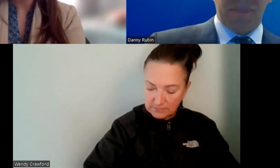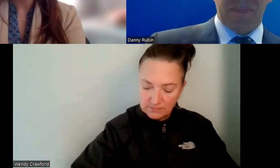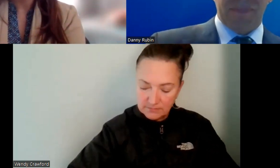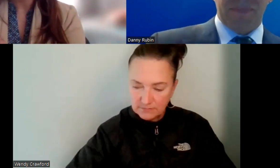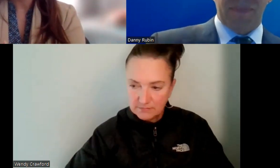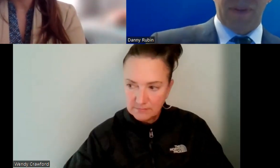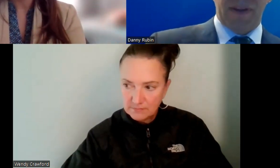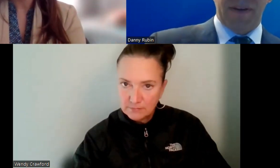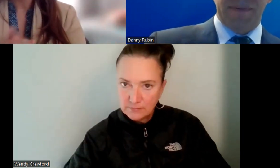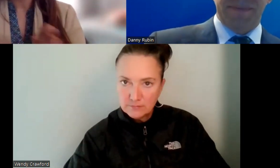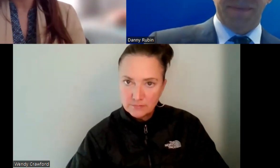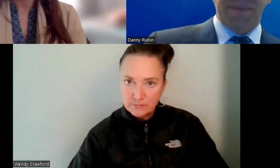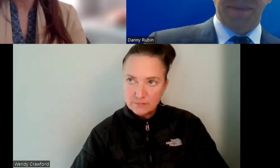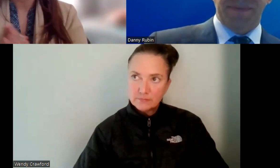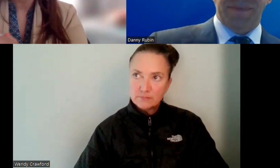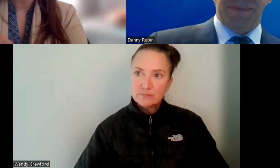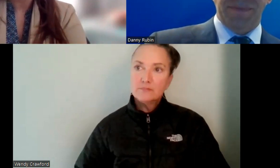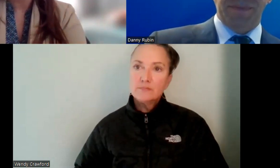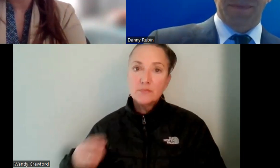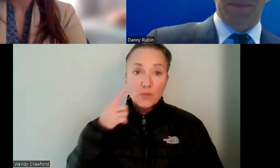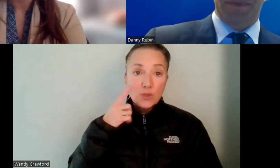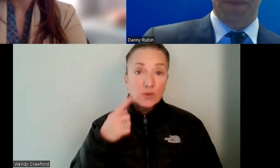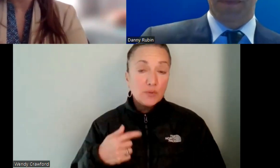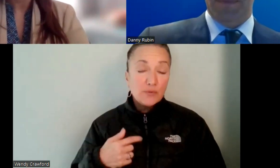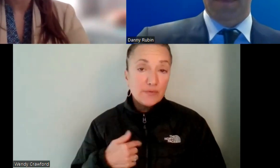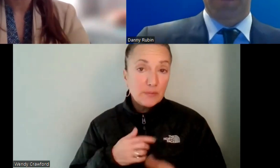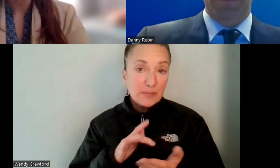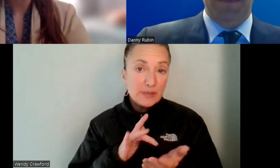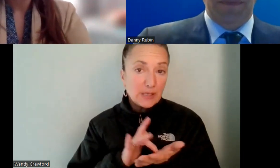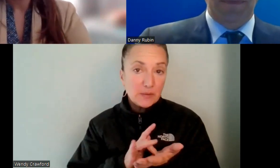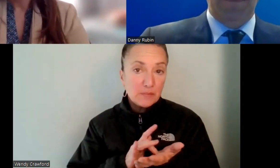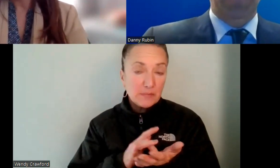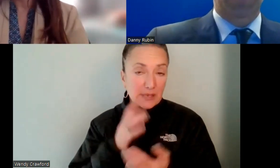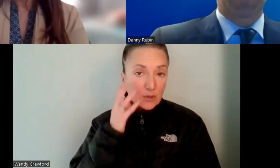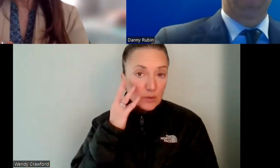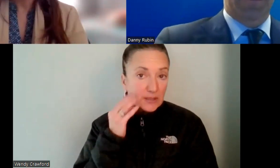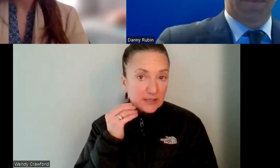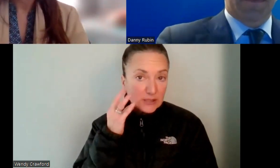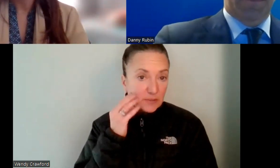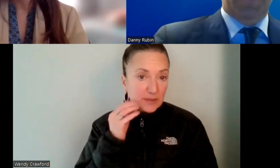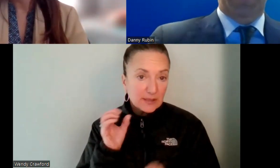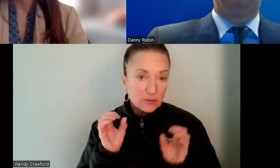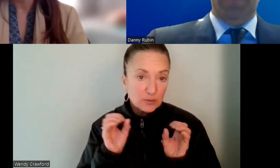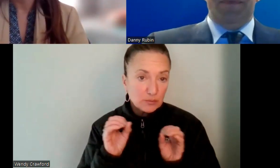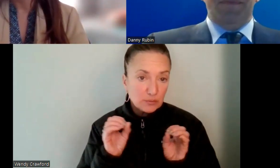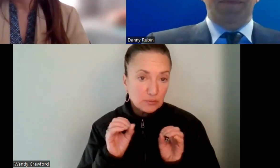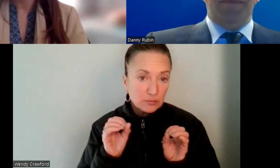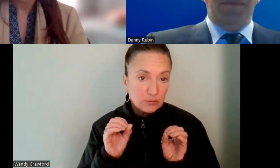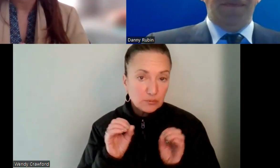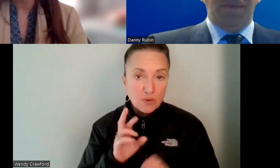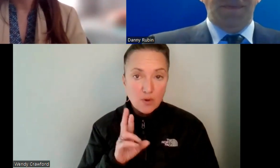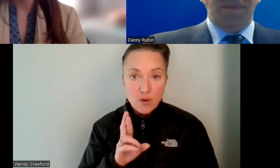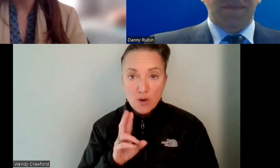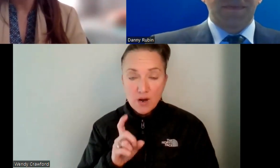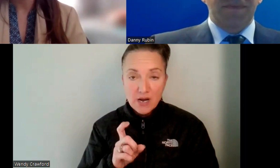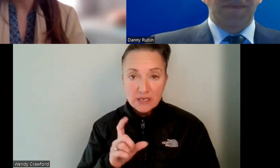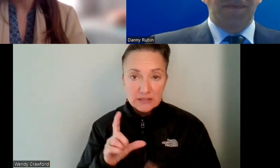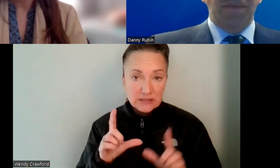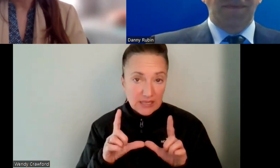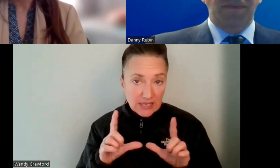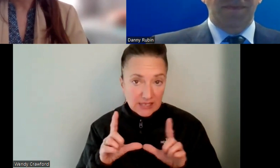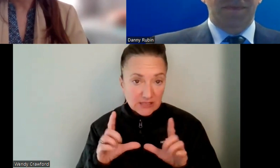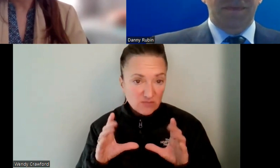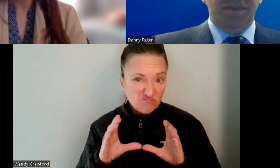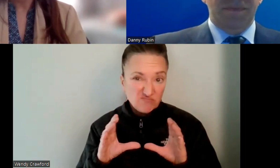never had any previous clinical or medical environment experience, and I never had a pharmacy technician license or